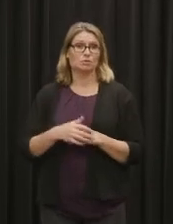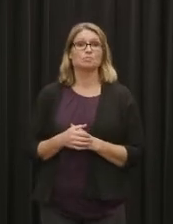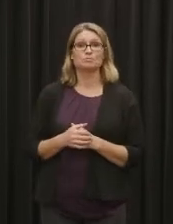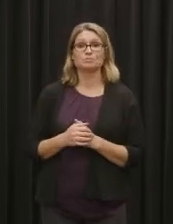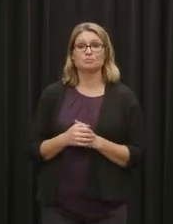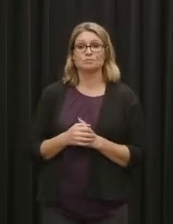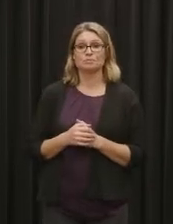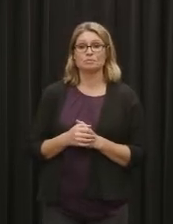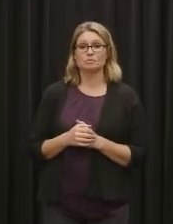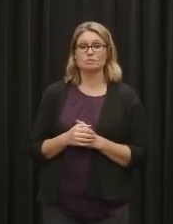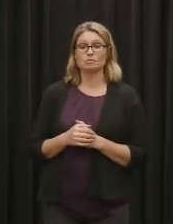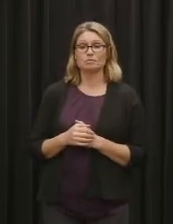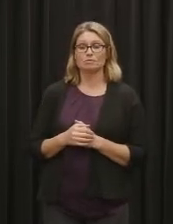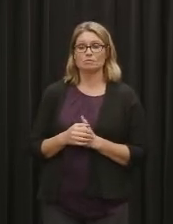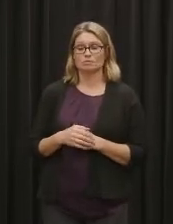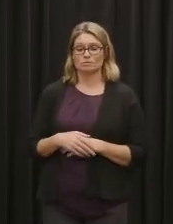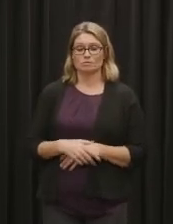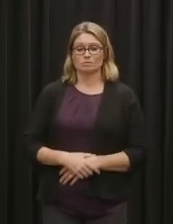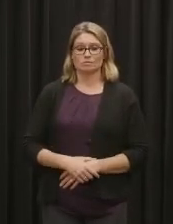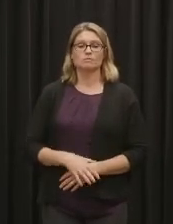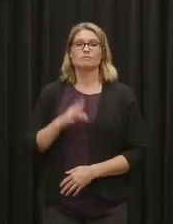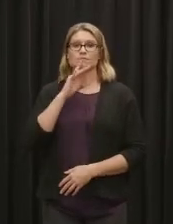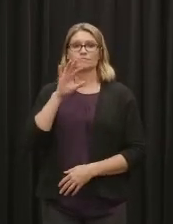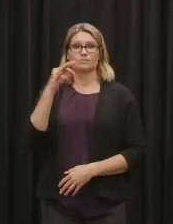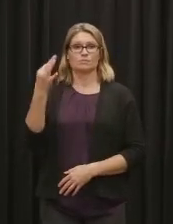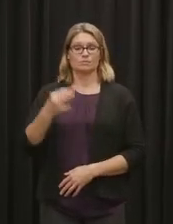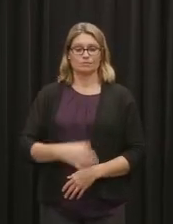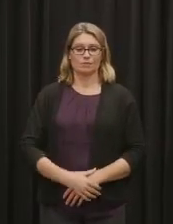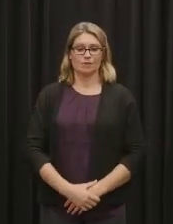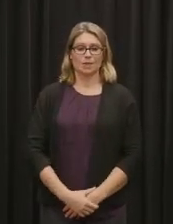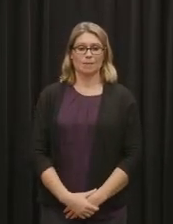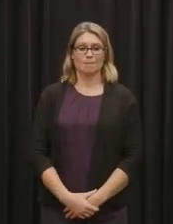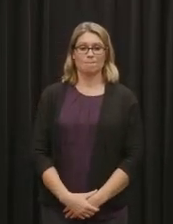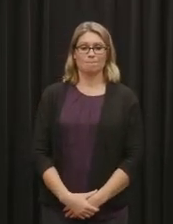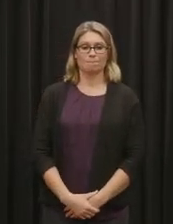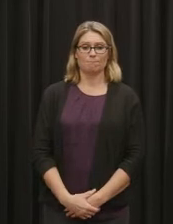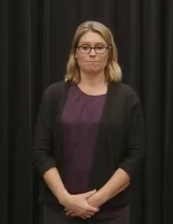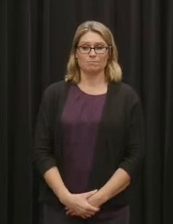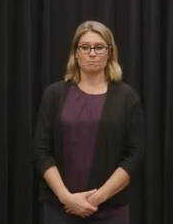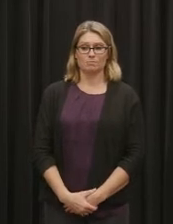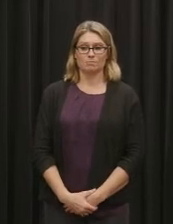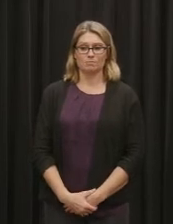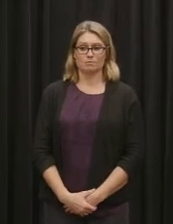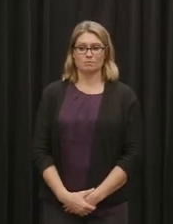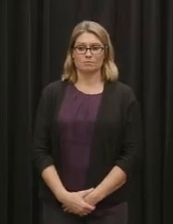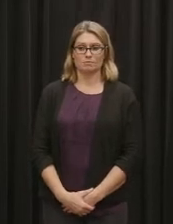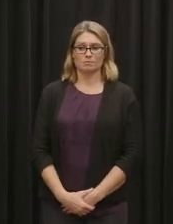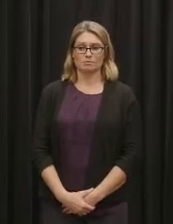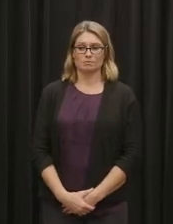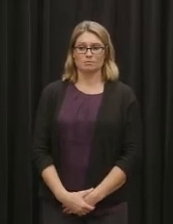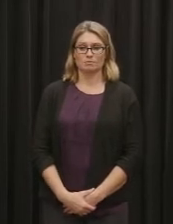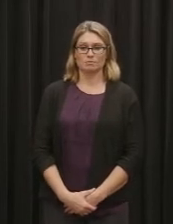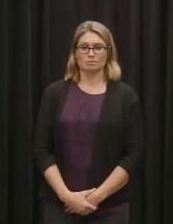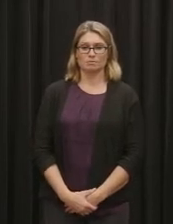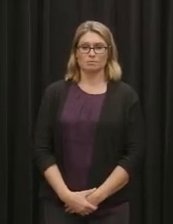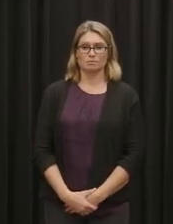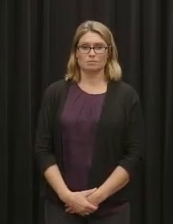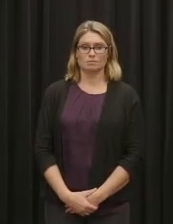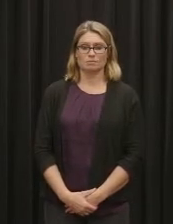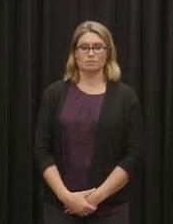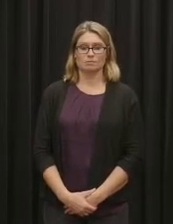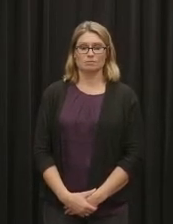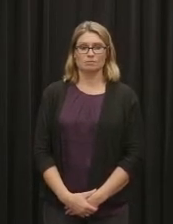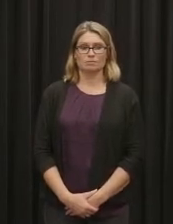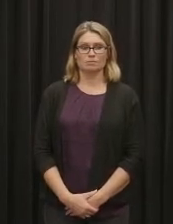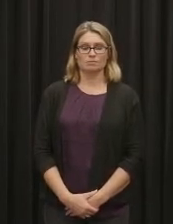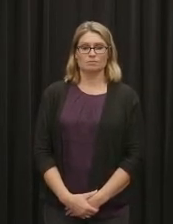Nous allons maintenant procéder aux questions des... We will now proceed with the questions from the media. You can ask your questions in the